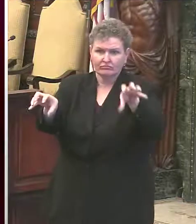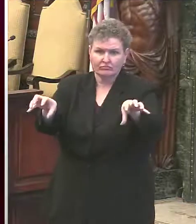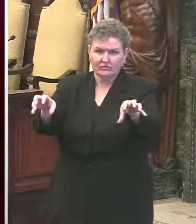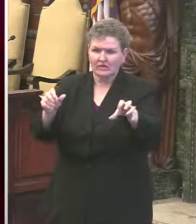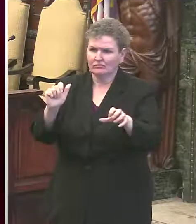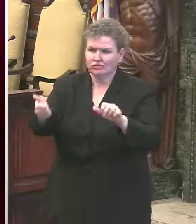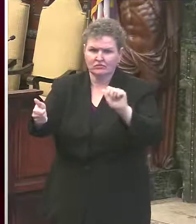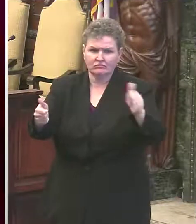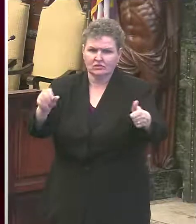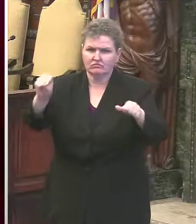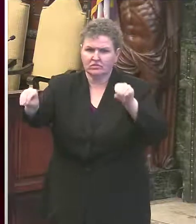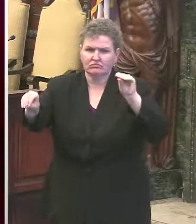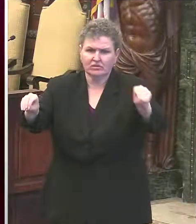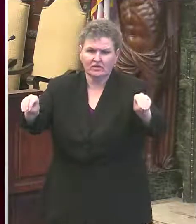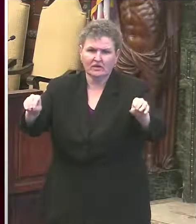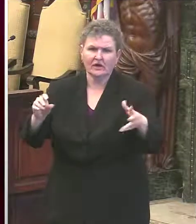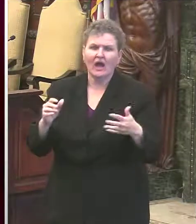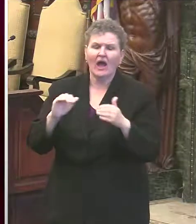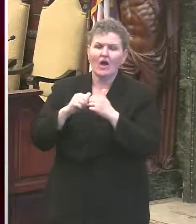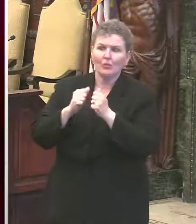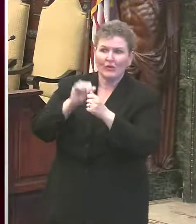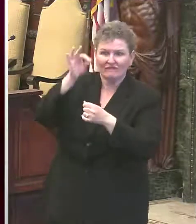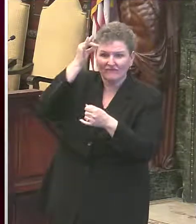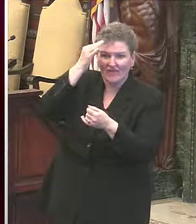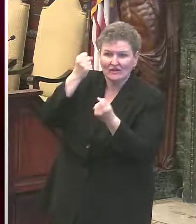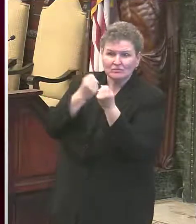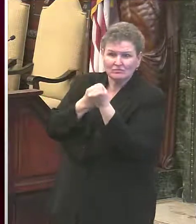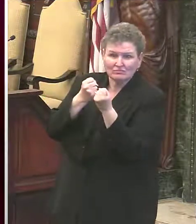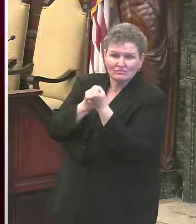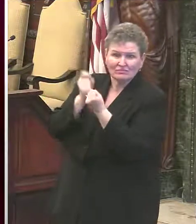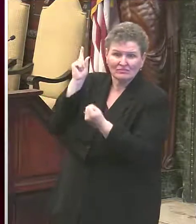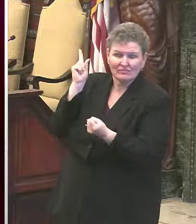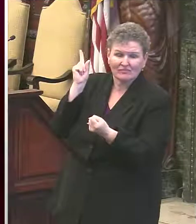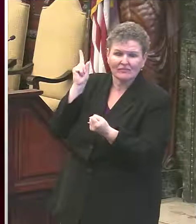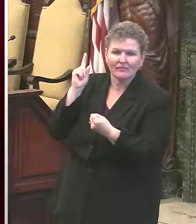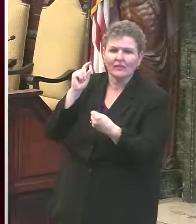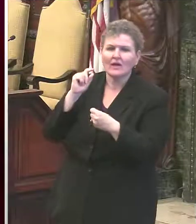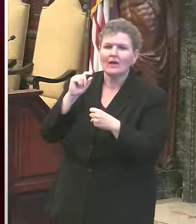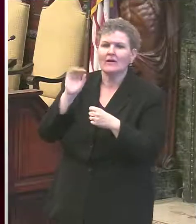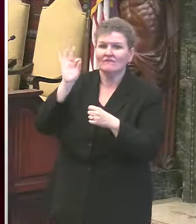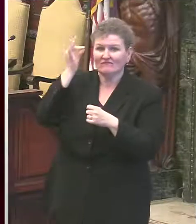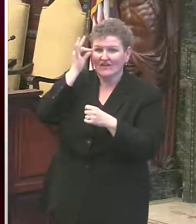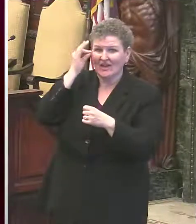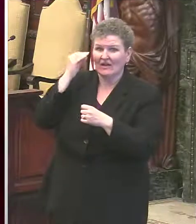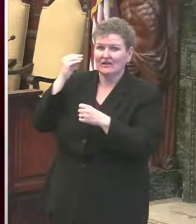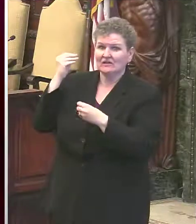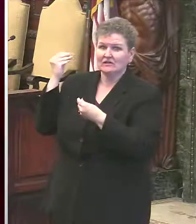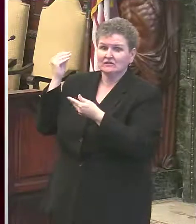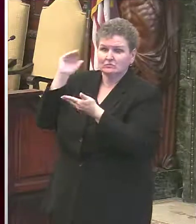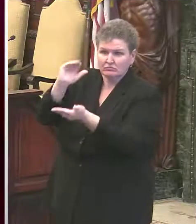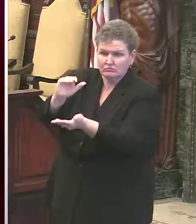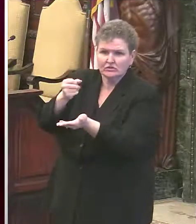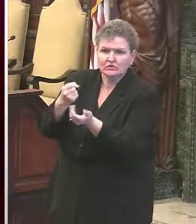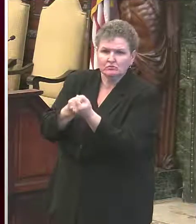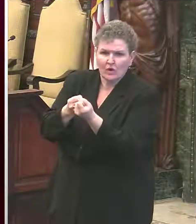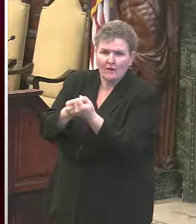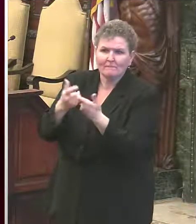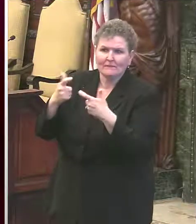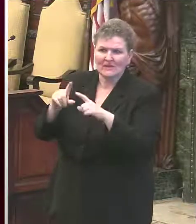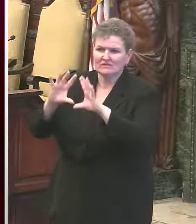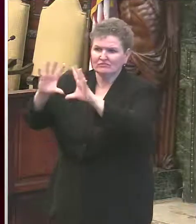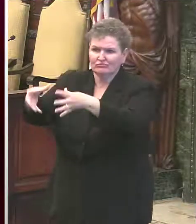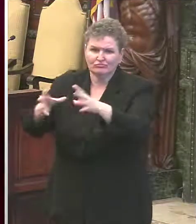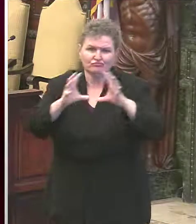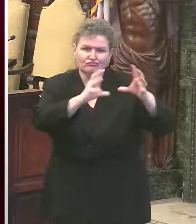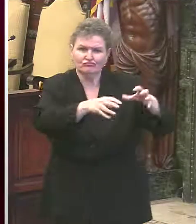in the discussions with the federal government about expanding with getting federal support for additional large volume sites. We